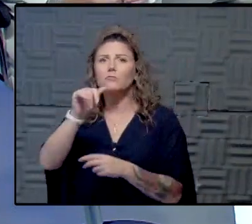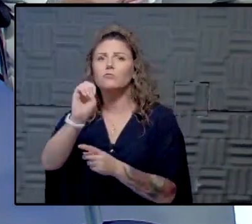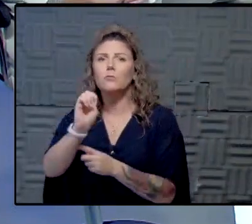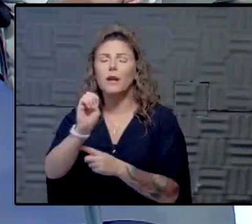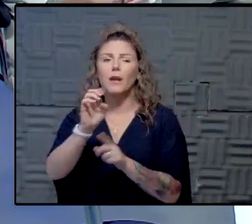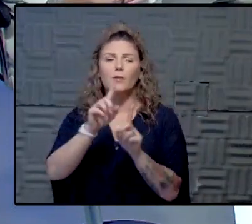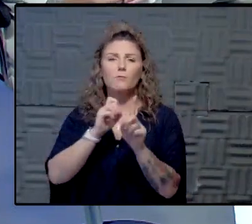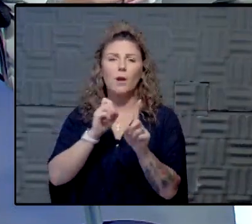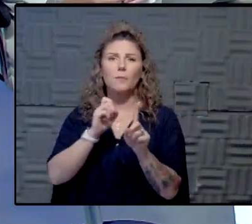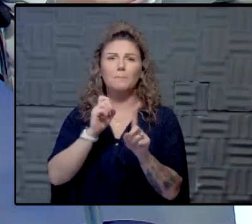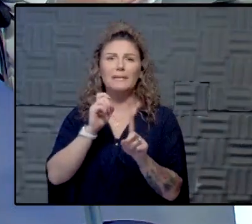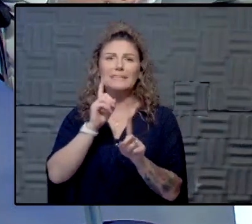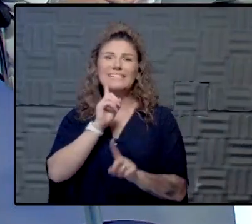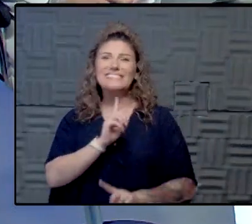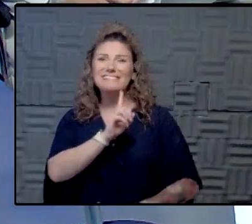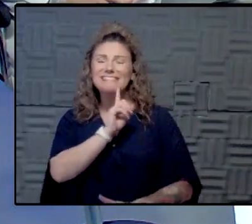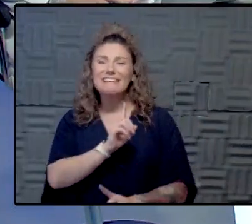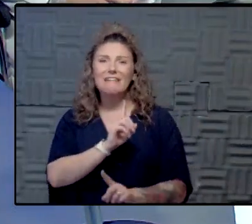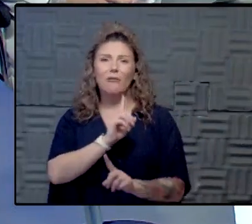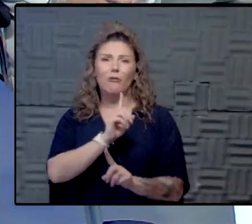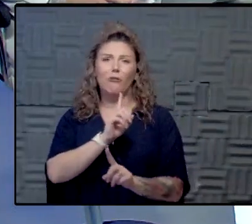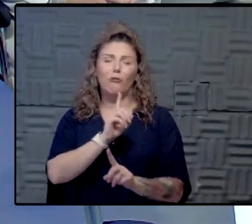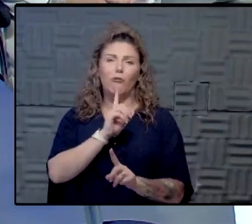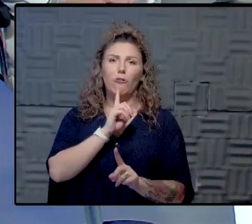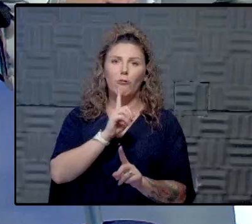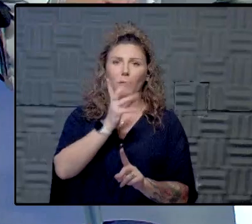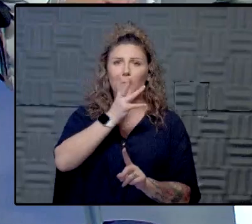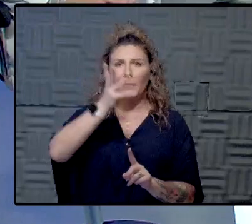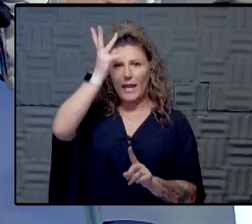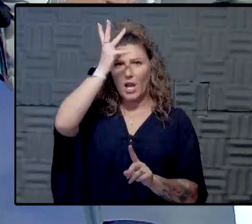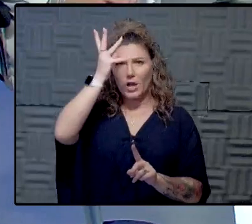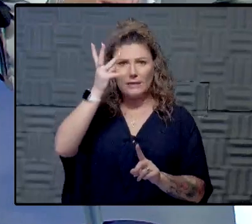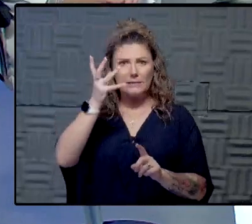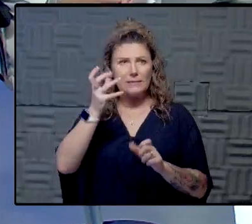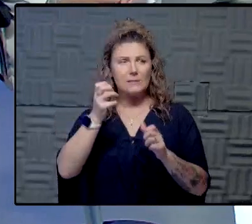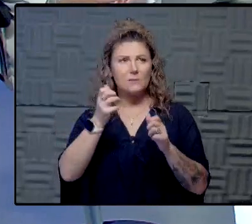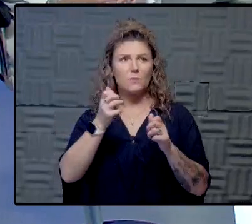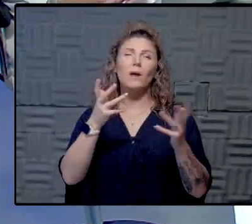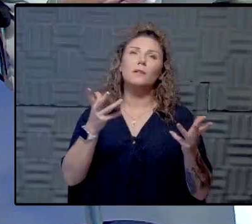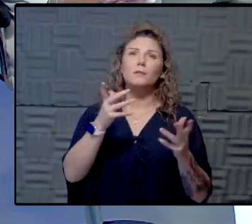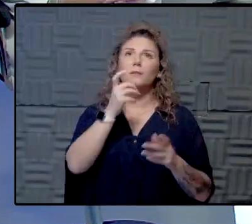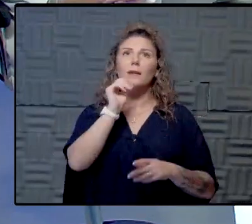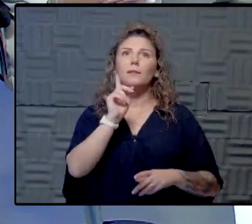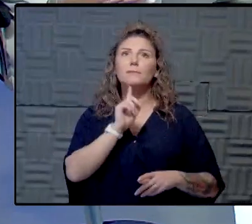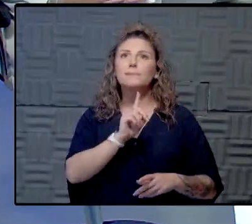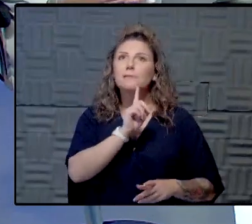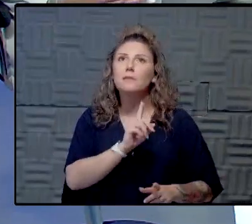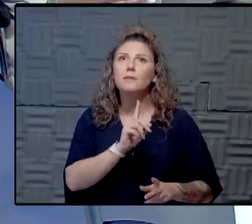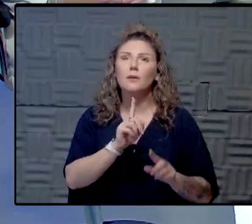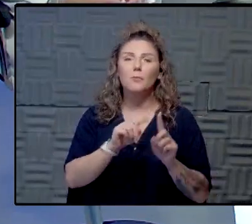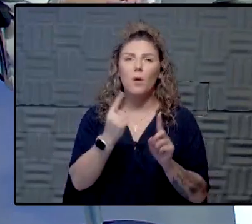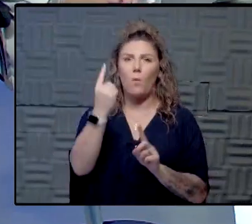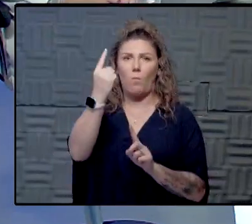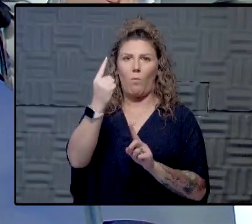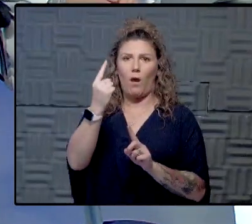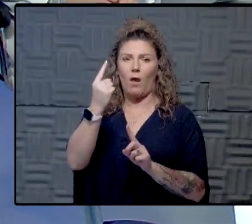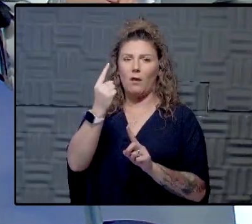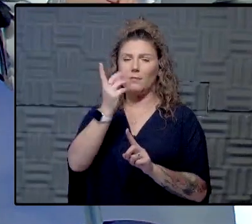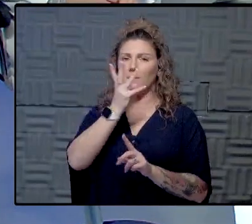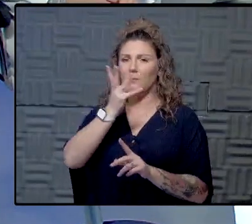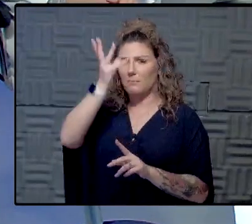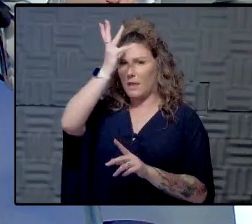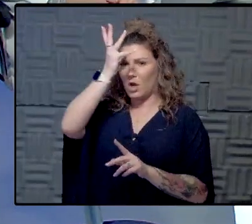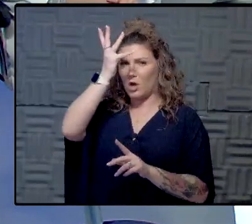among single parents Mm-hmm. who have financial status. And not single parents, but where you have one parent that is